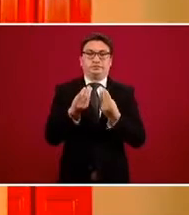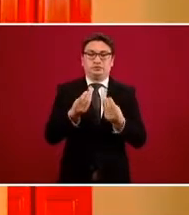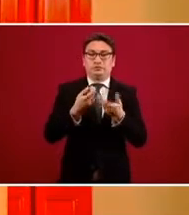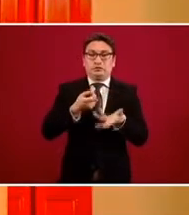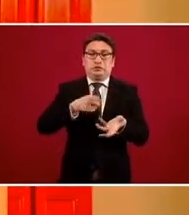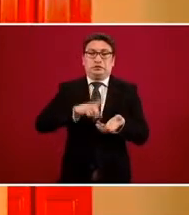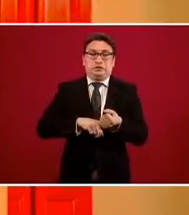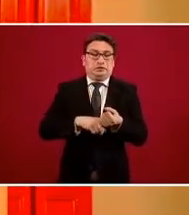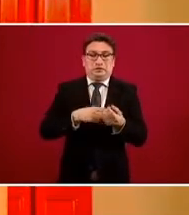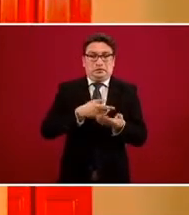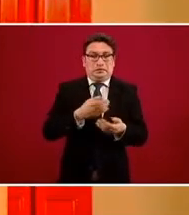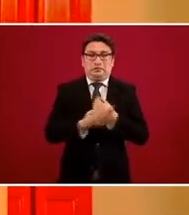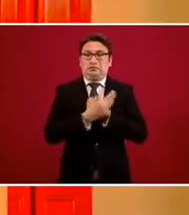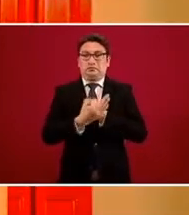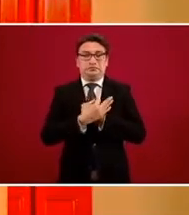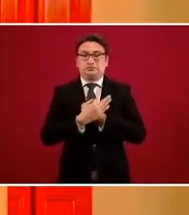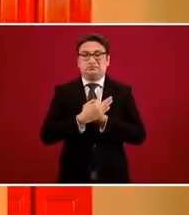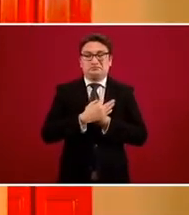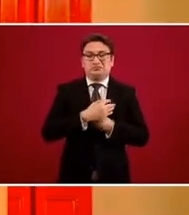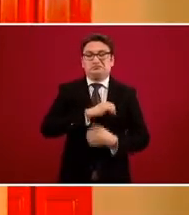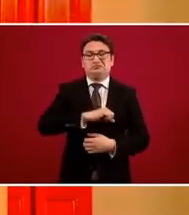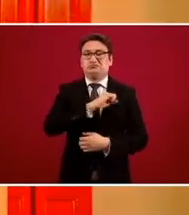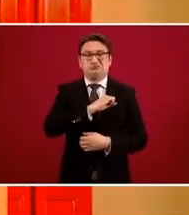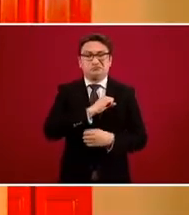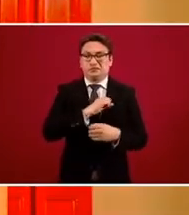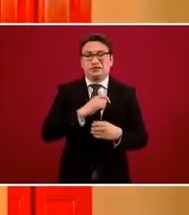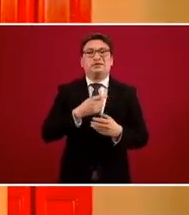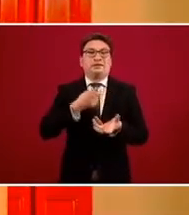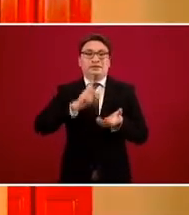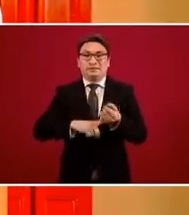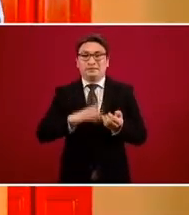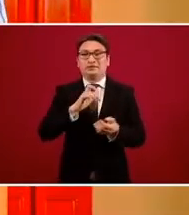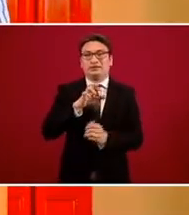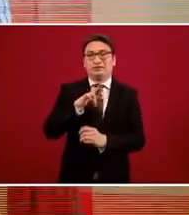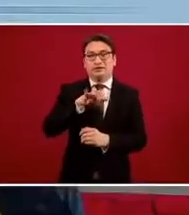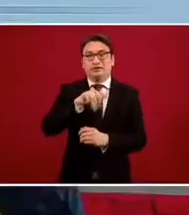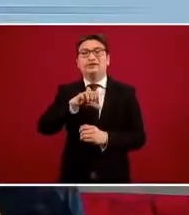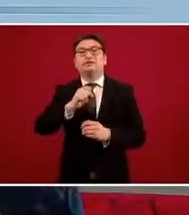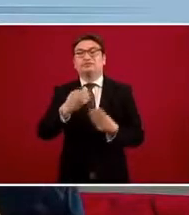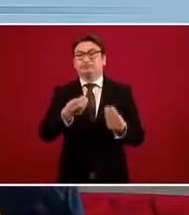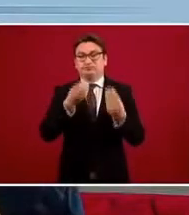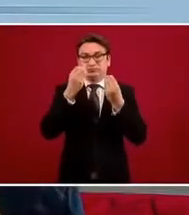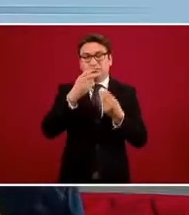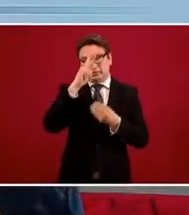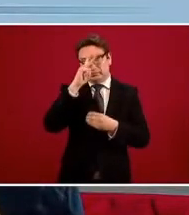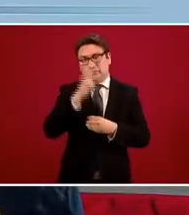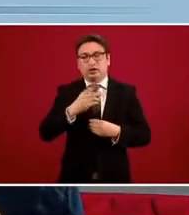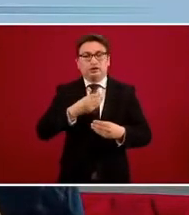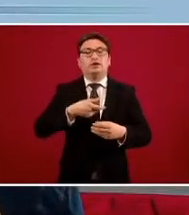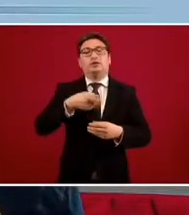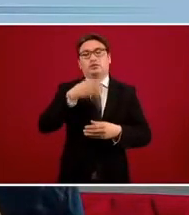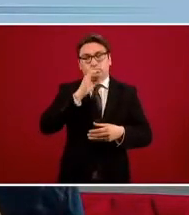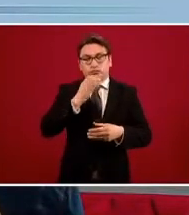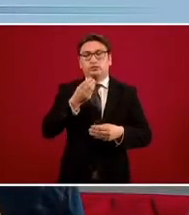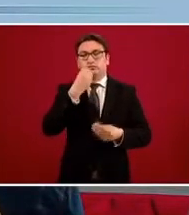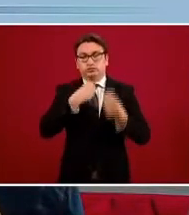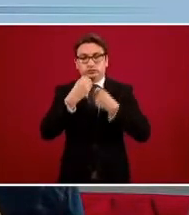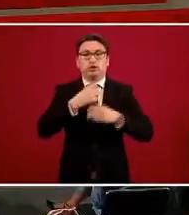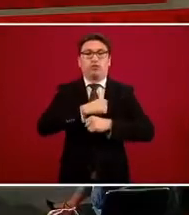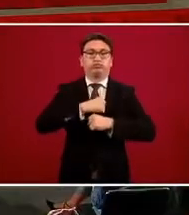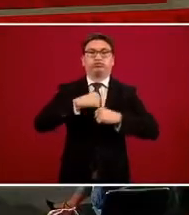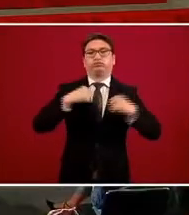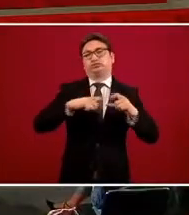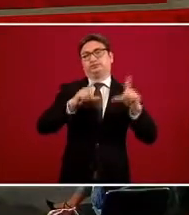in our Mexican market. We have a lot of available foods that are of very